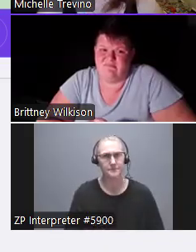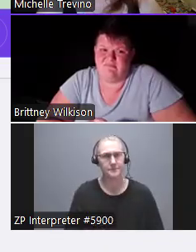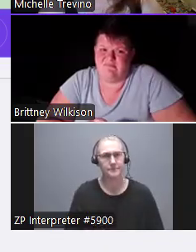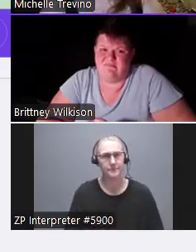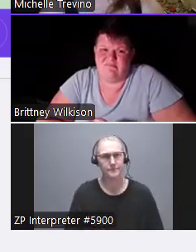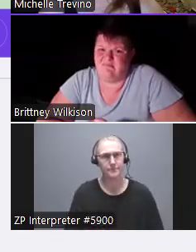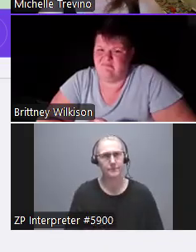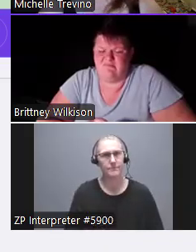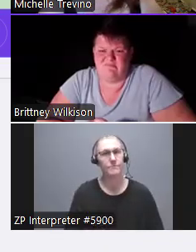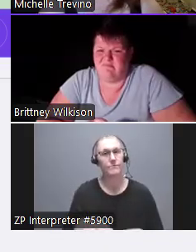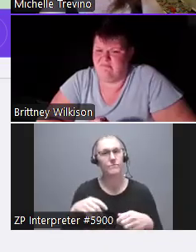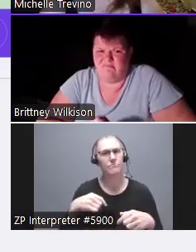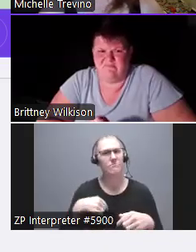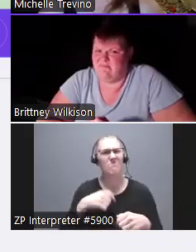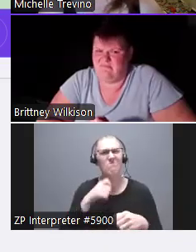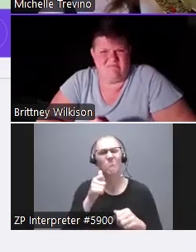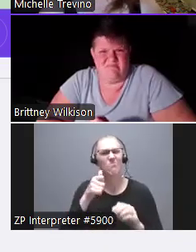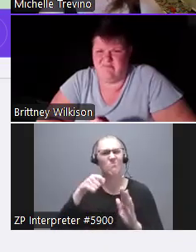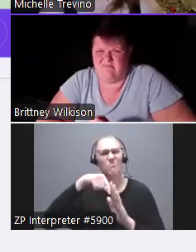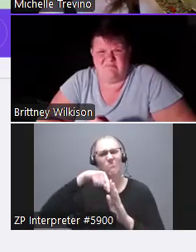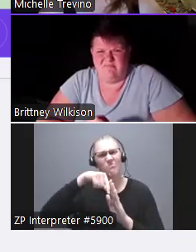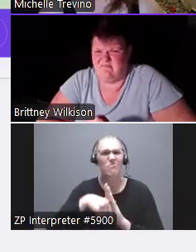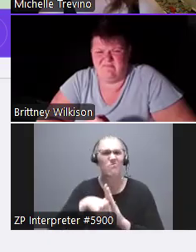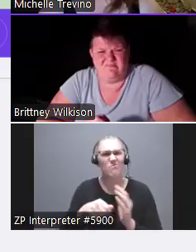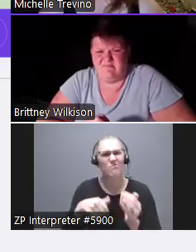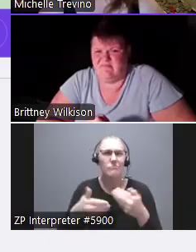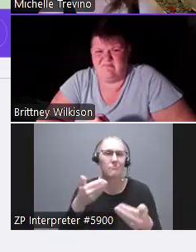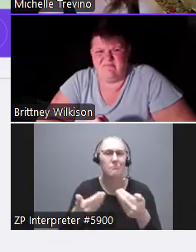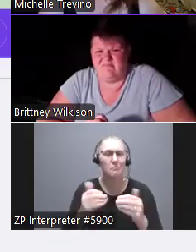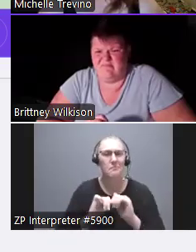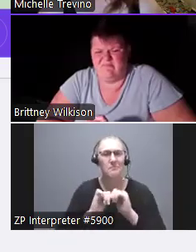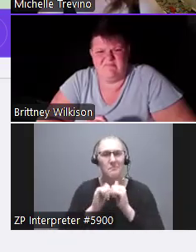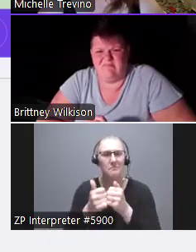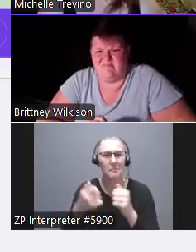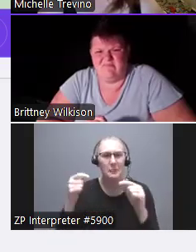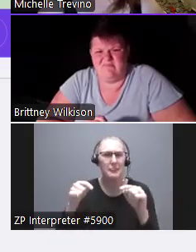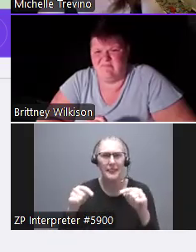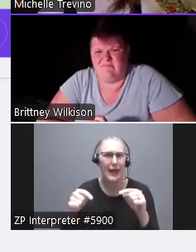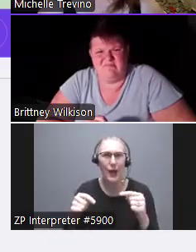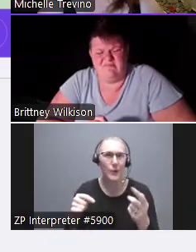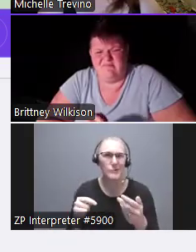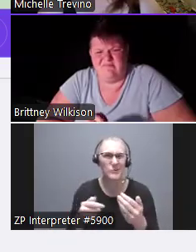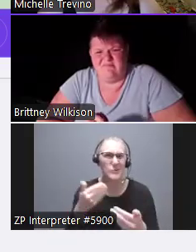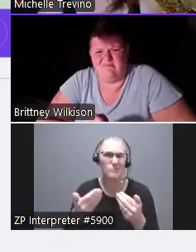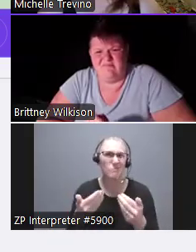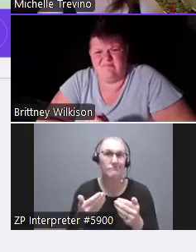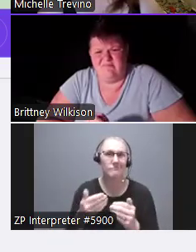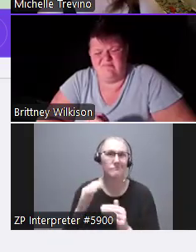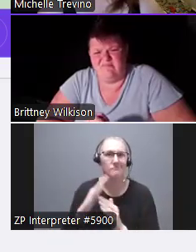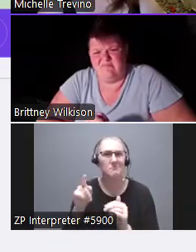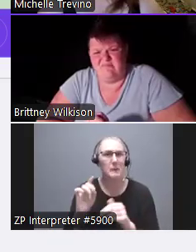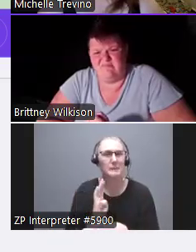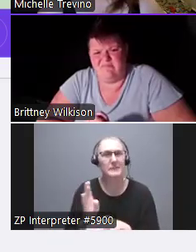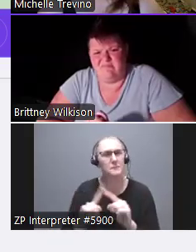I'm not going to get into the momentum of how to make money with this business, but I want you to know that if